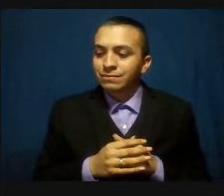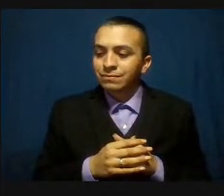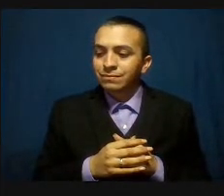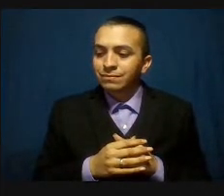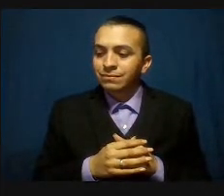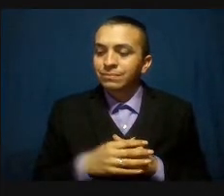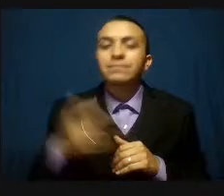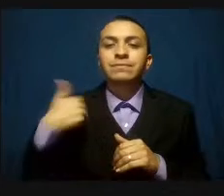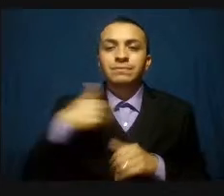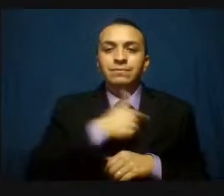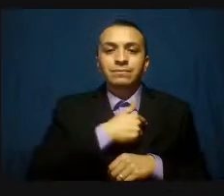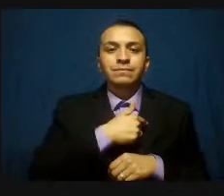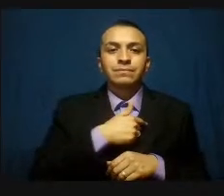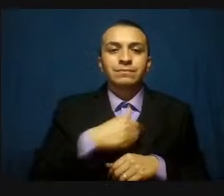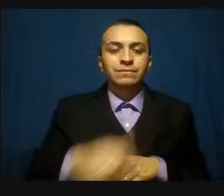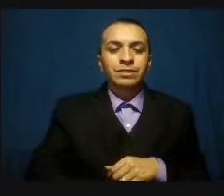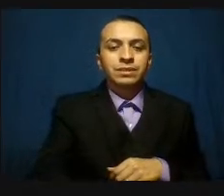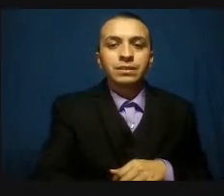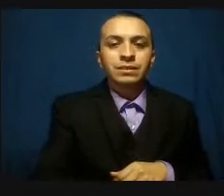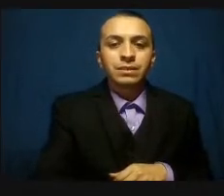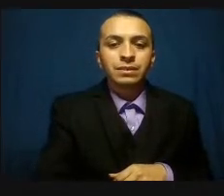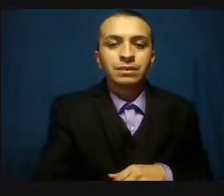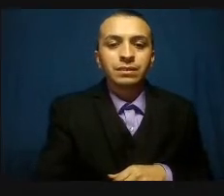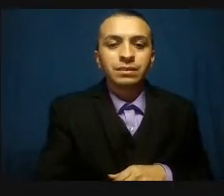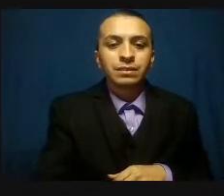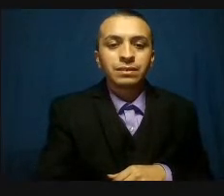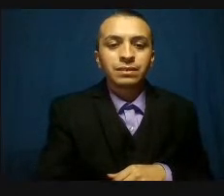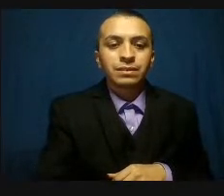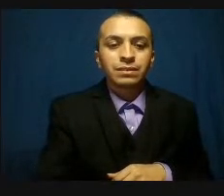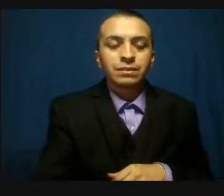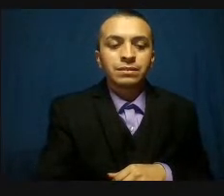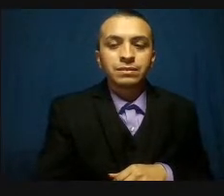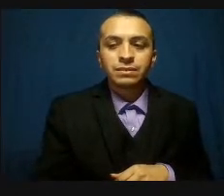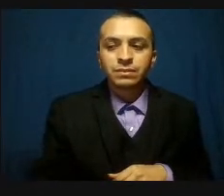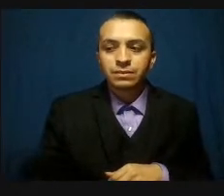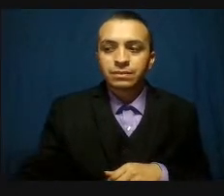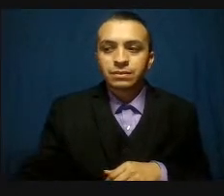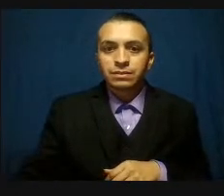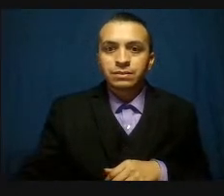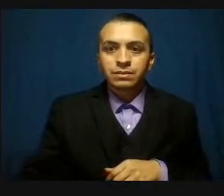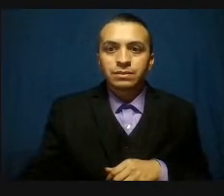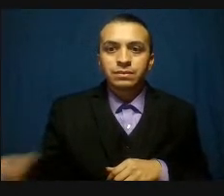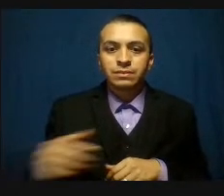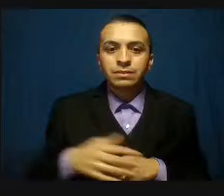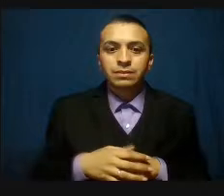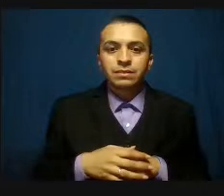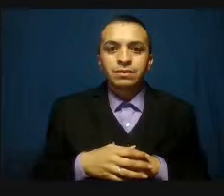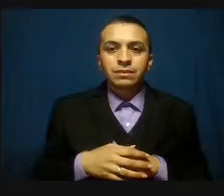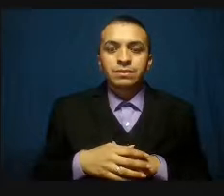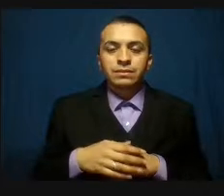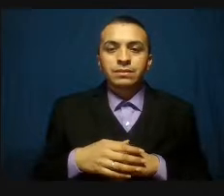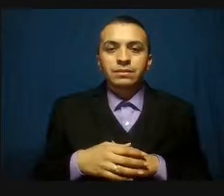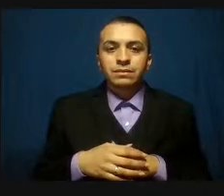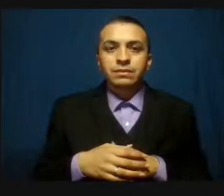winds, we didn't see that. So areas around the fire saw pretty clean air. If you're looking at our forecast, you saw a lot of greens, a lot of yellows